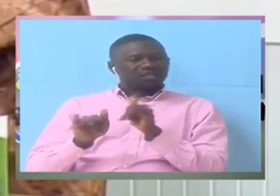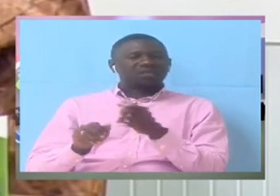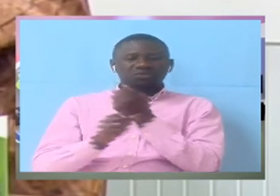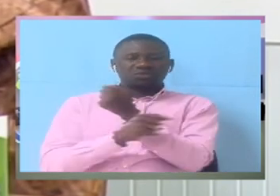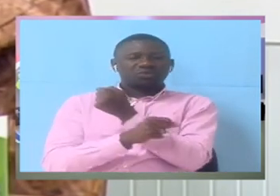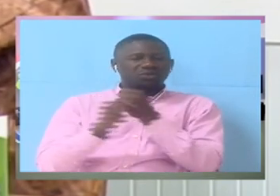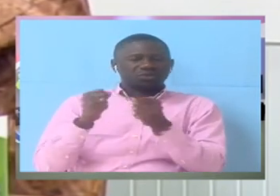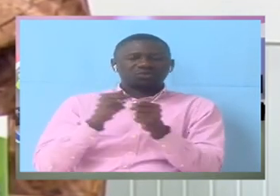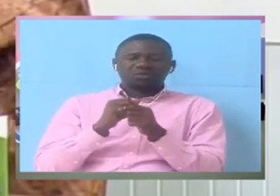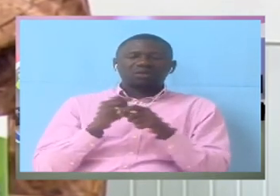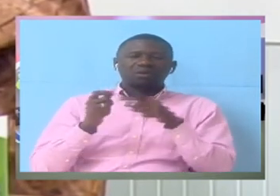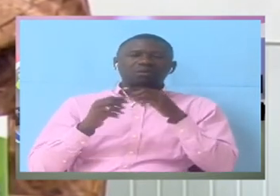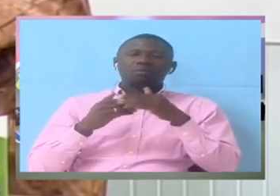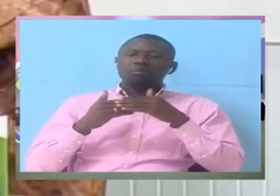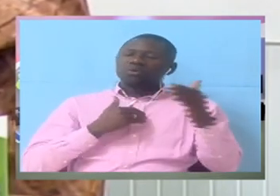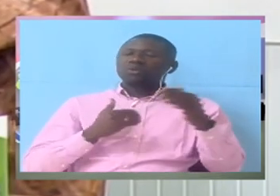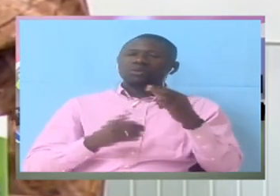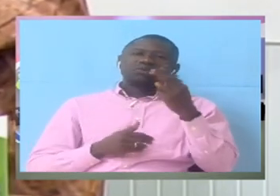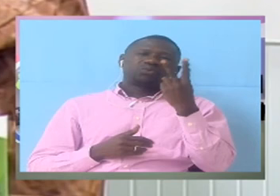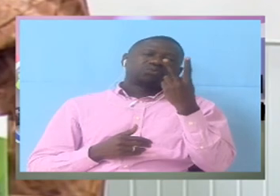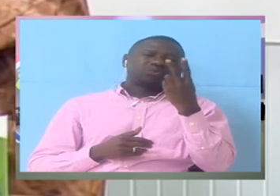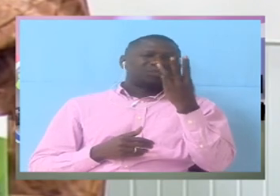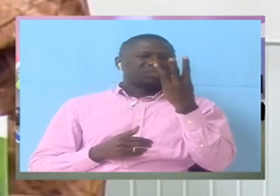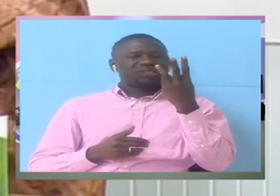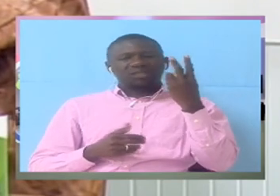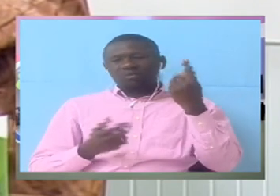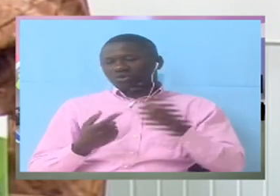state, which was for